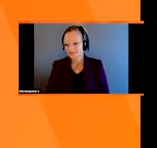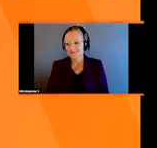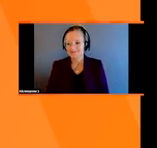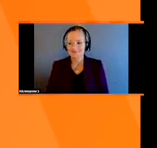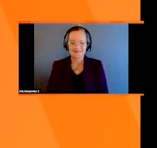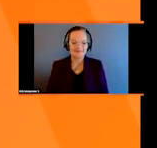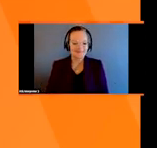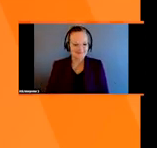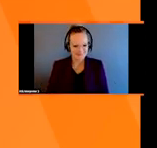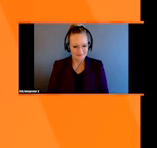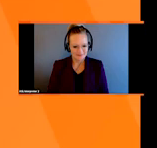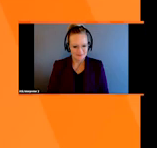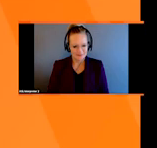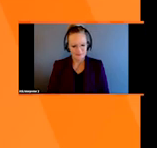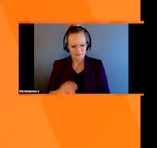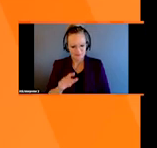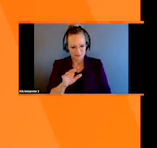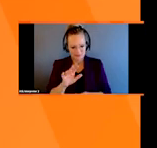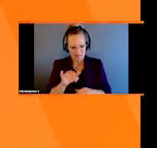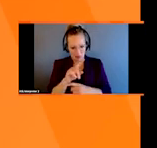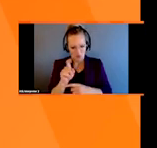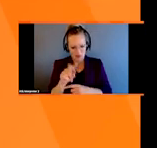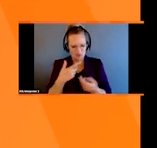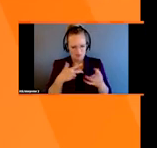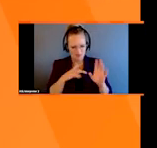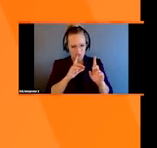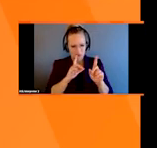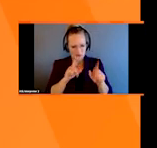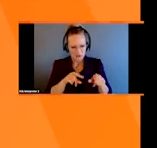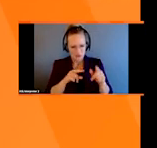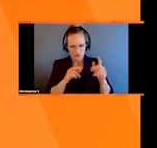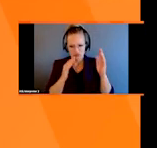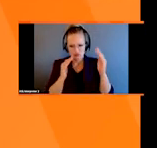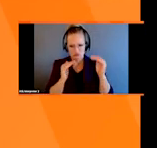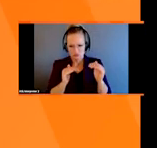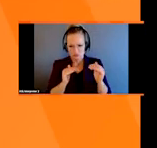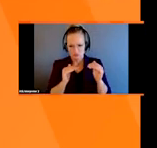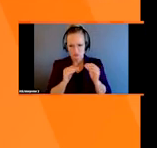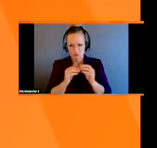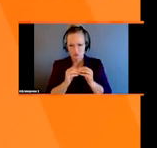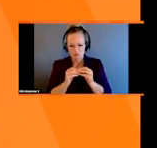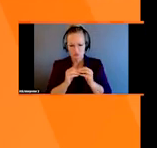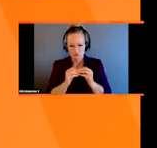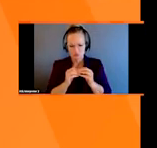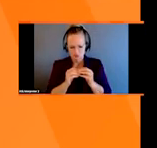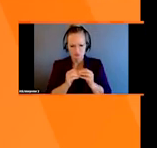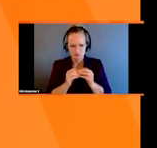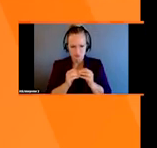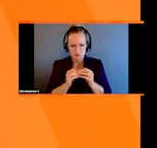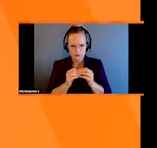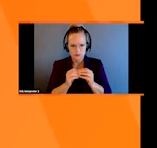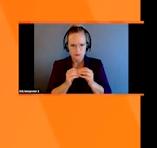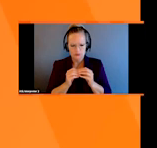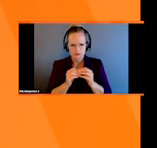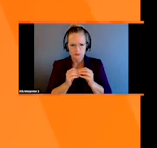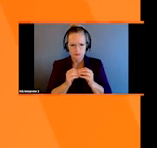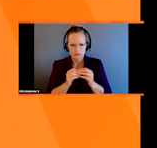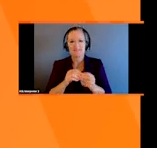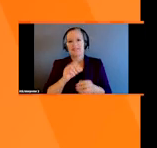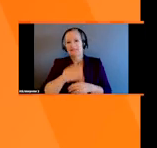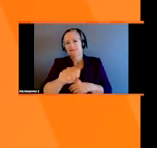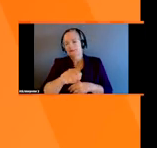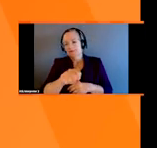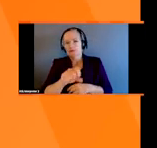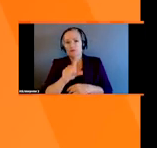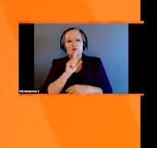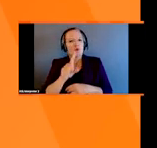Great. I think you answered that question. Yeah. Perfect. So yeah, I would really be looking at it. And that's why at the beginning I was saying half an